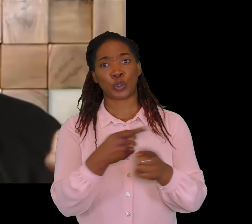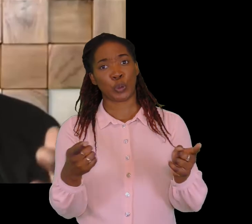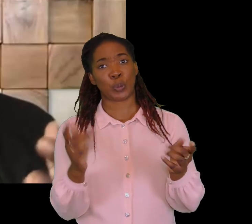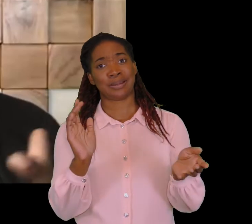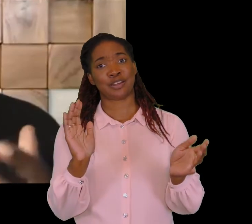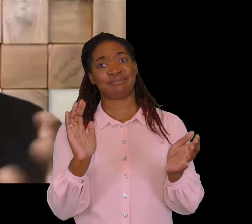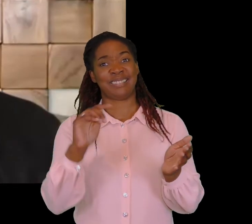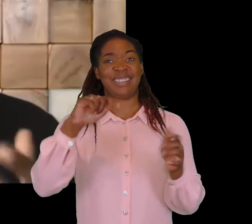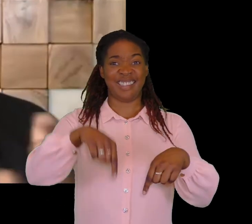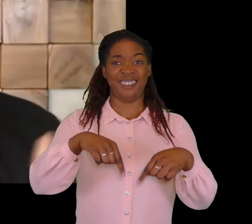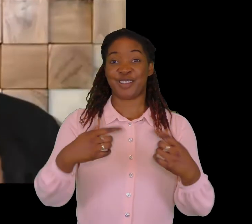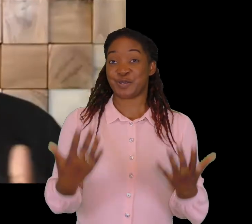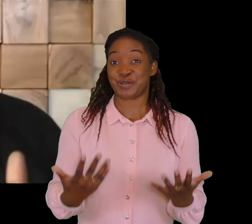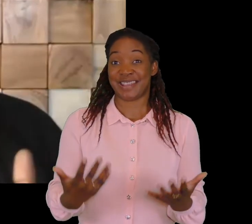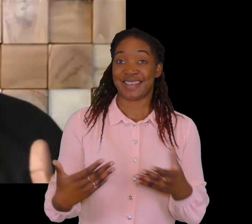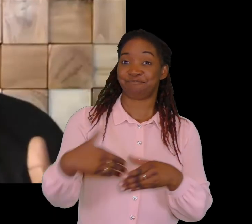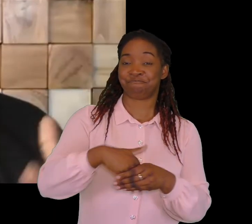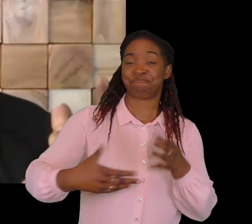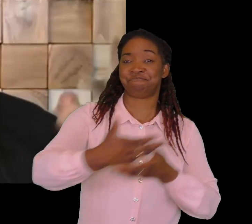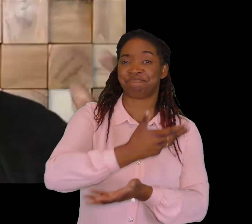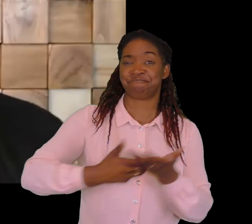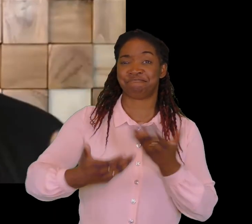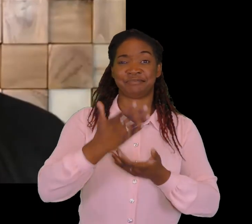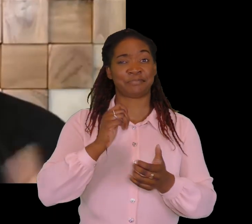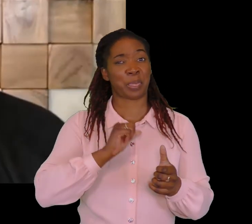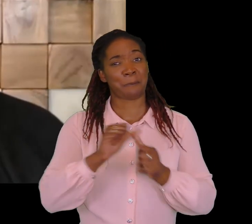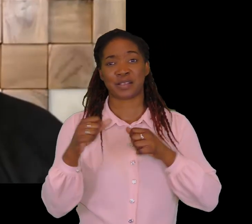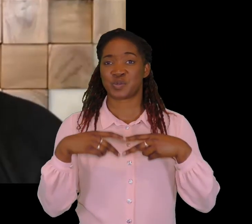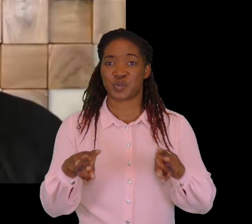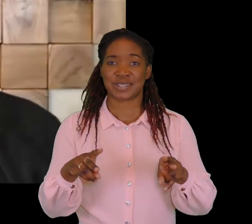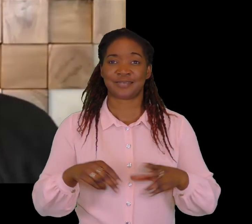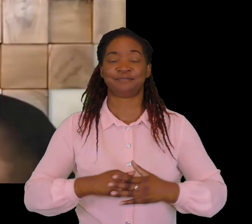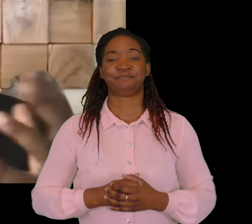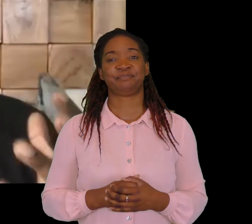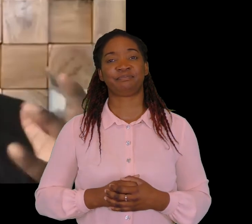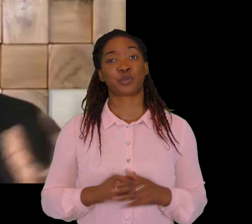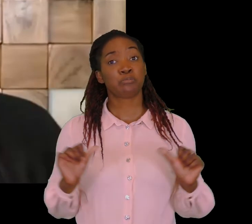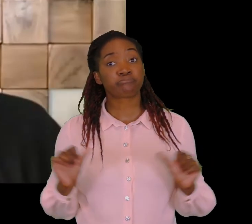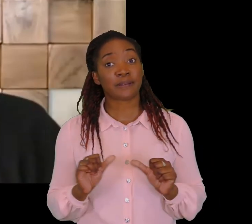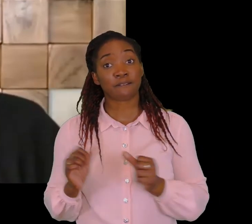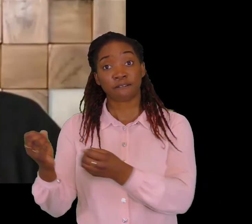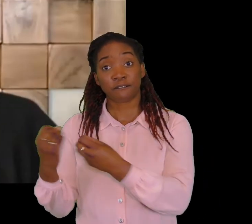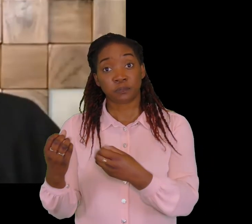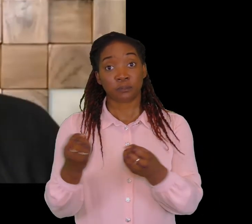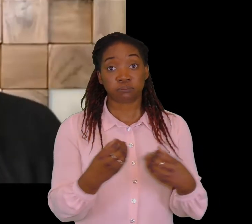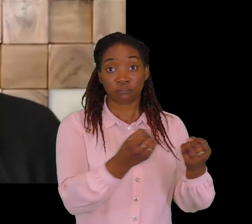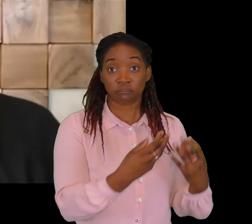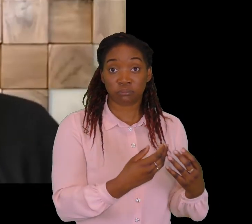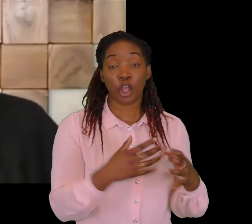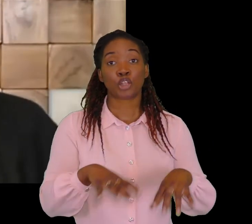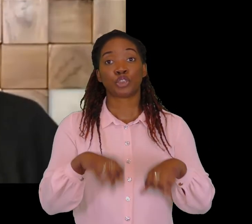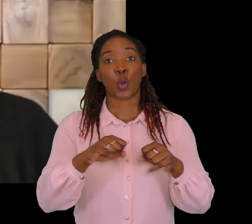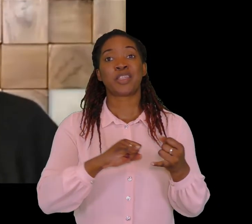you really initiate this conversation in the best possible way. So just really briefly, I'll start